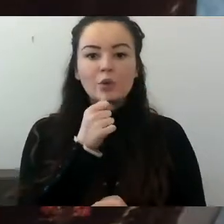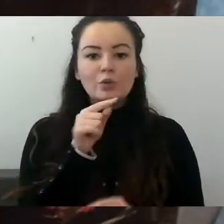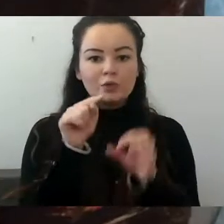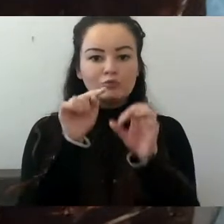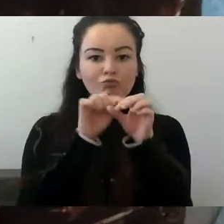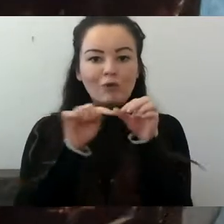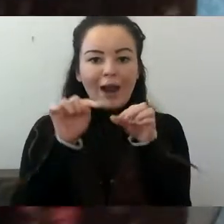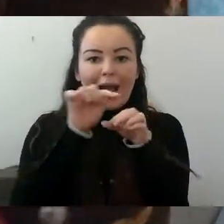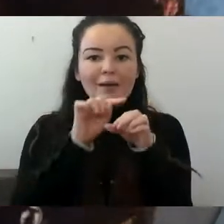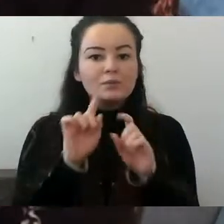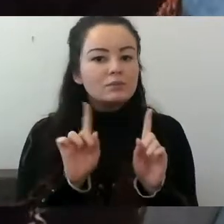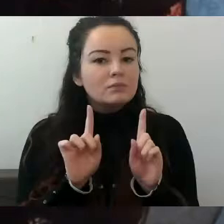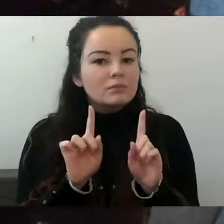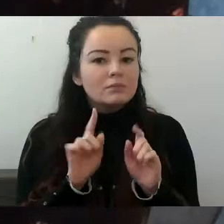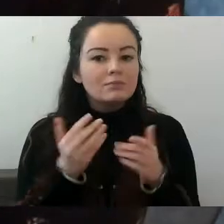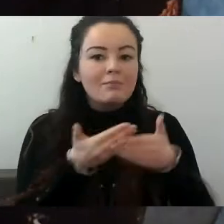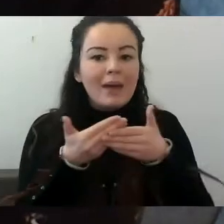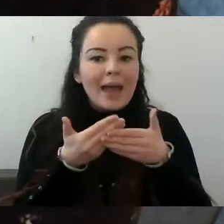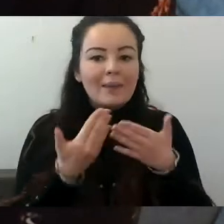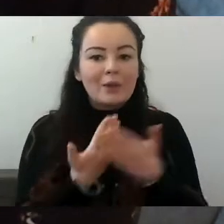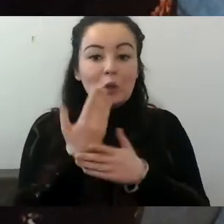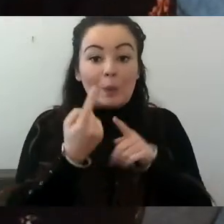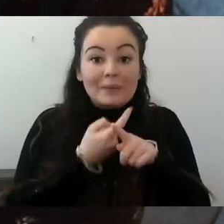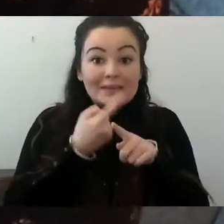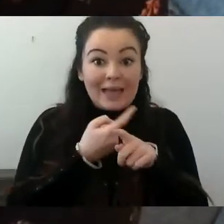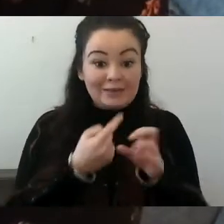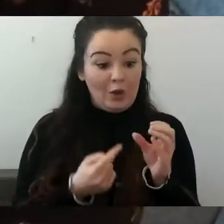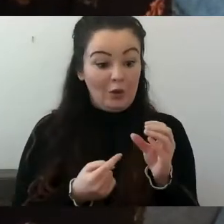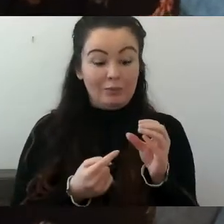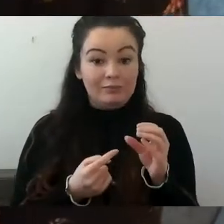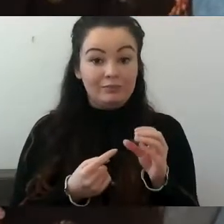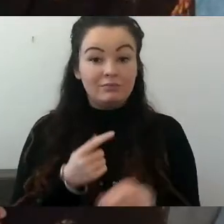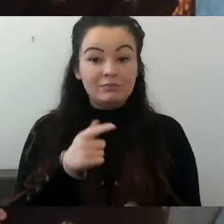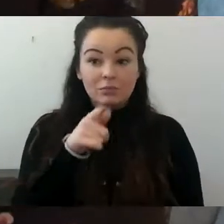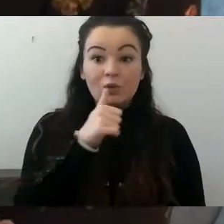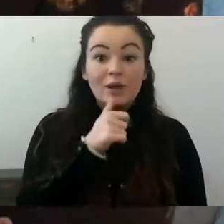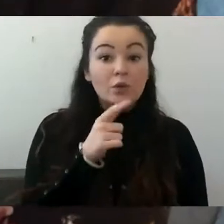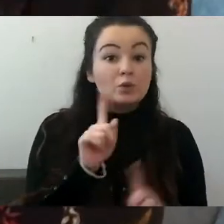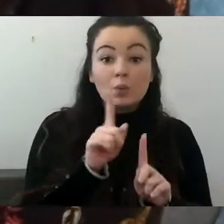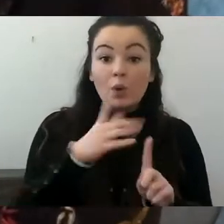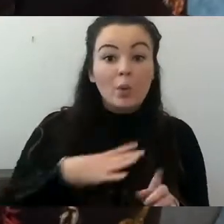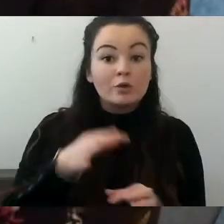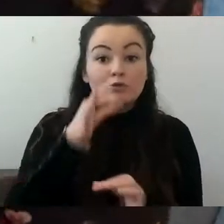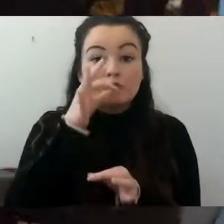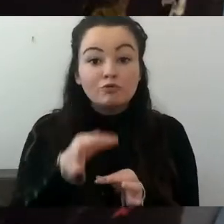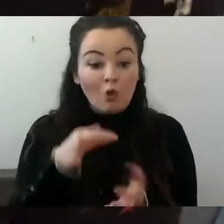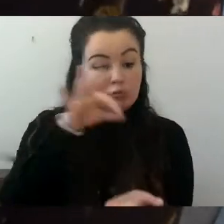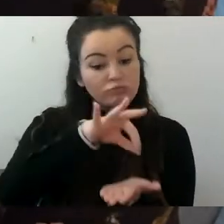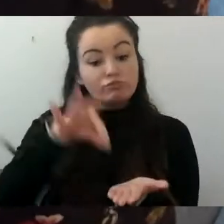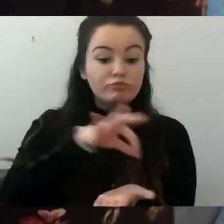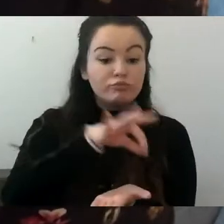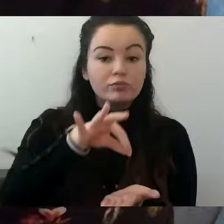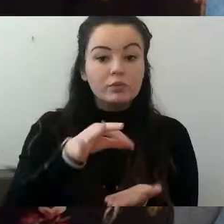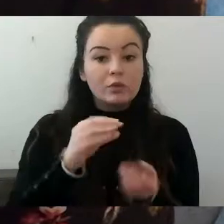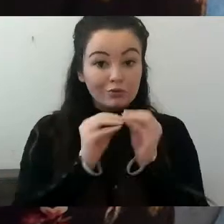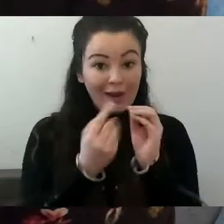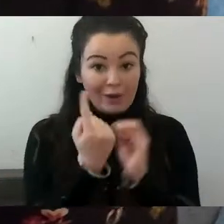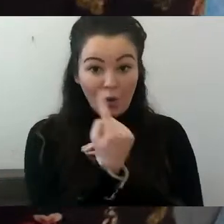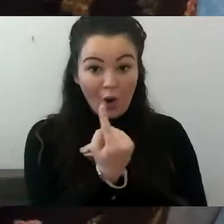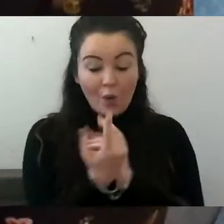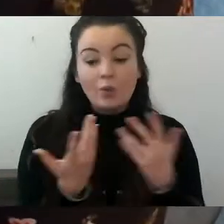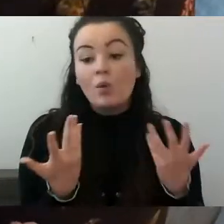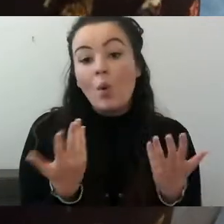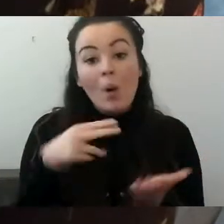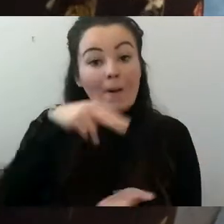to go with something round. I'm going to go with a baby new potato for this. And you could use anything. You could use the straw dipped in paint